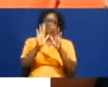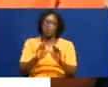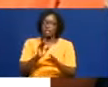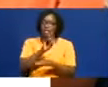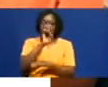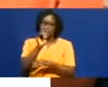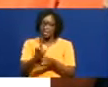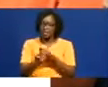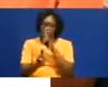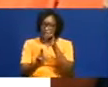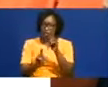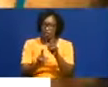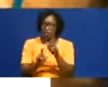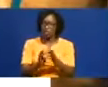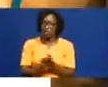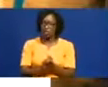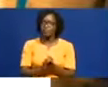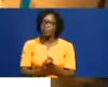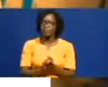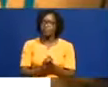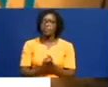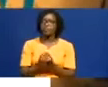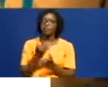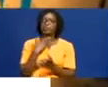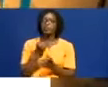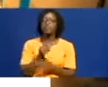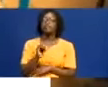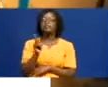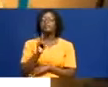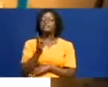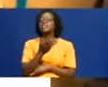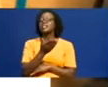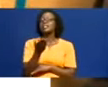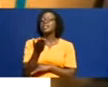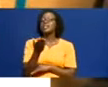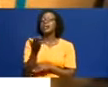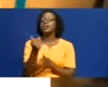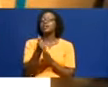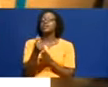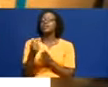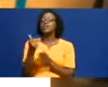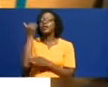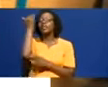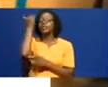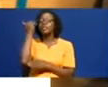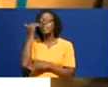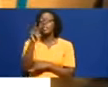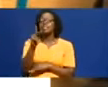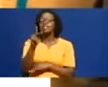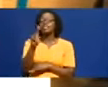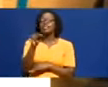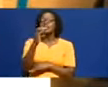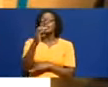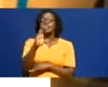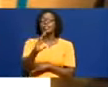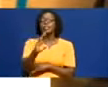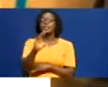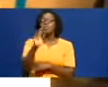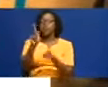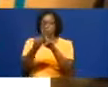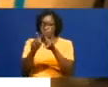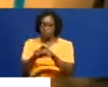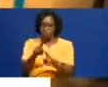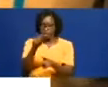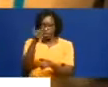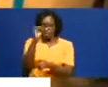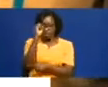examinations. We would want the minister to be there on the dock and NEC to be on the dock and the Teacher Service Commission